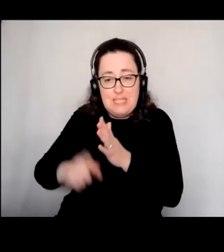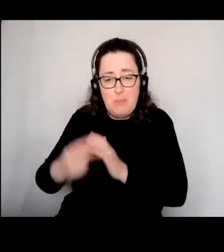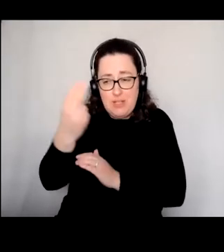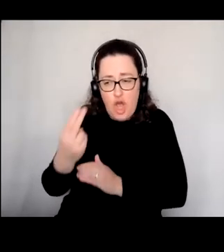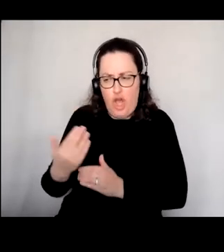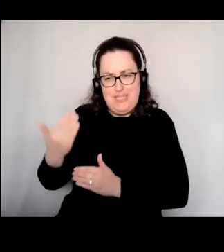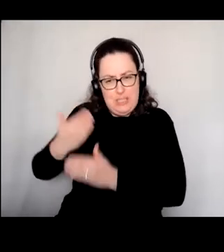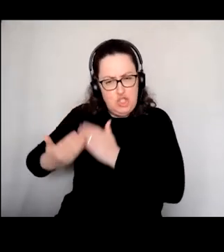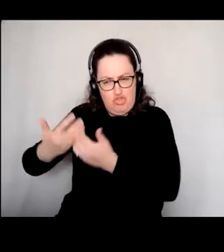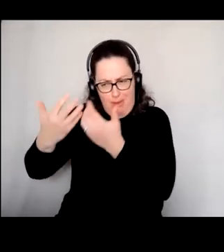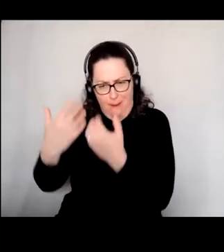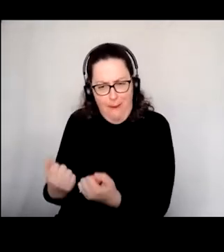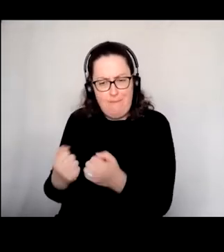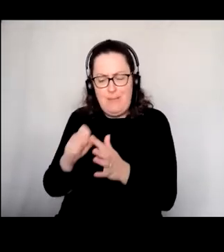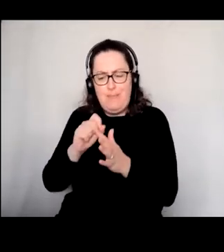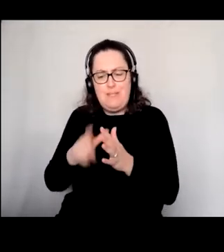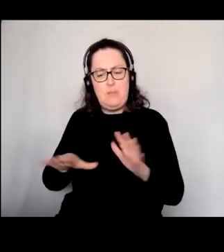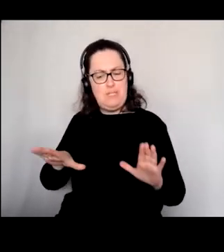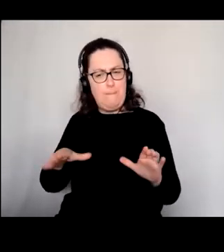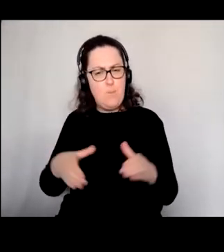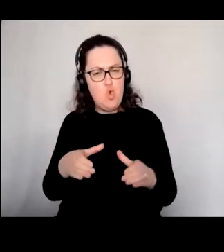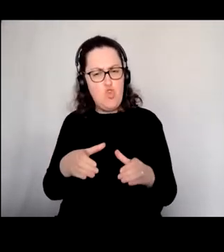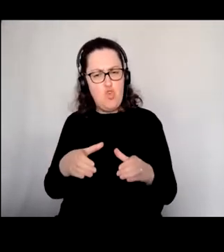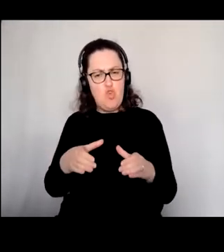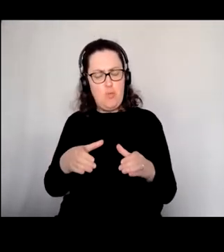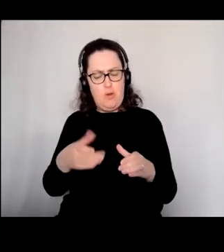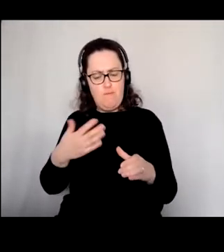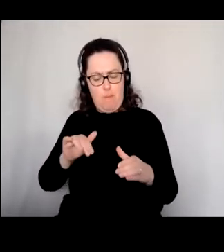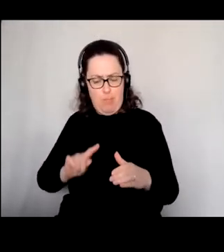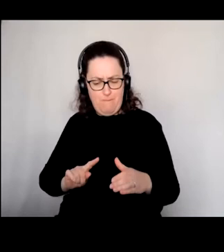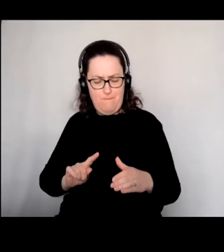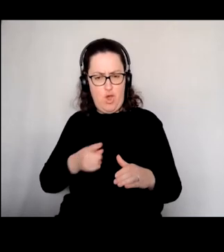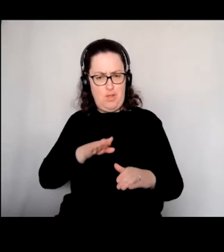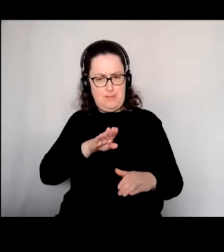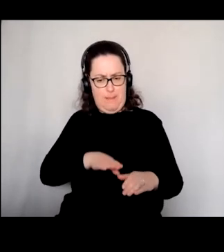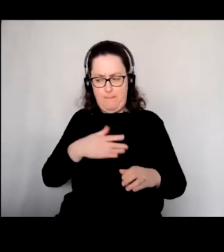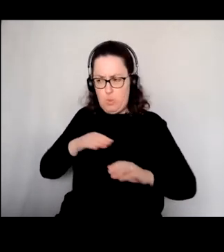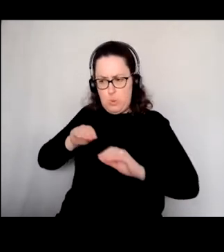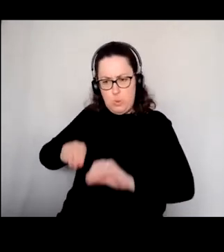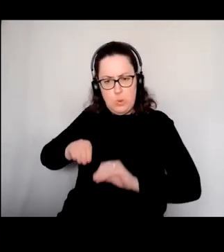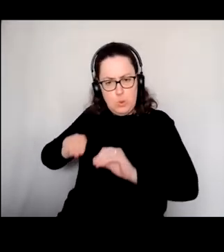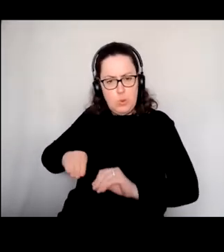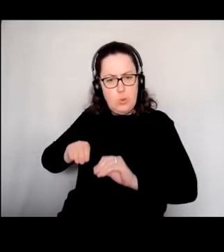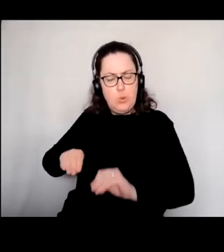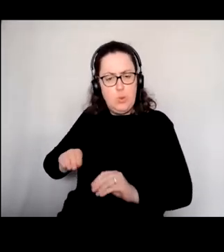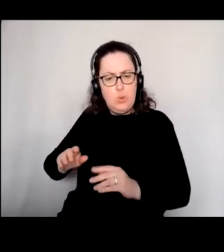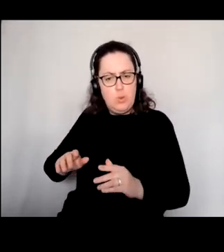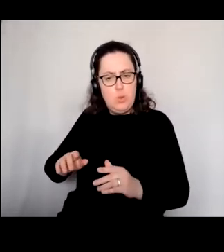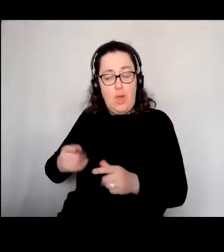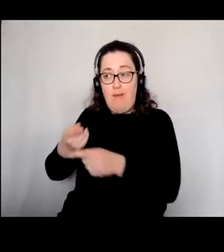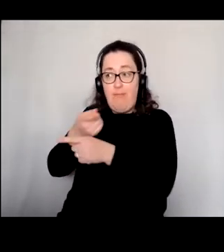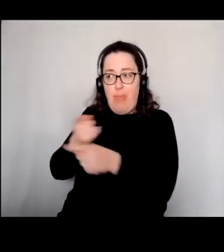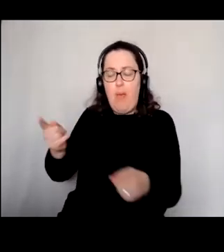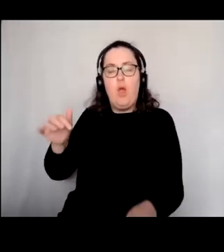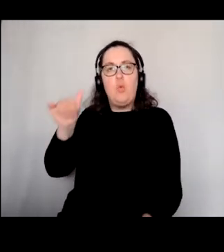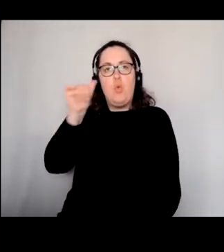of disability art, the history of the disability movement, right from stage one. And, you know, if only, they